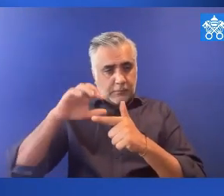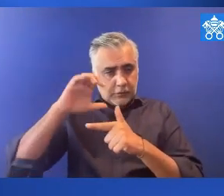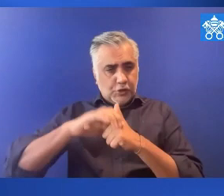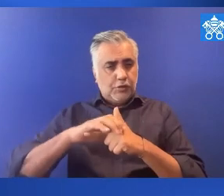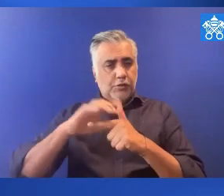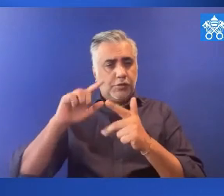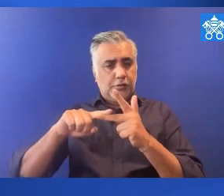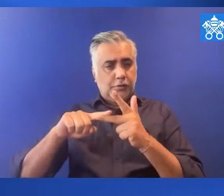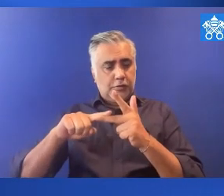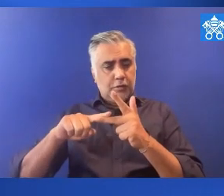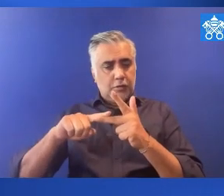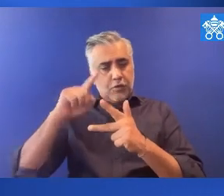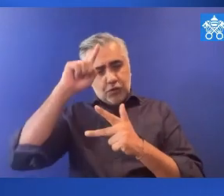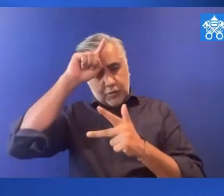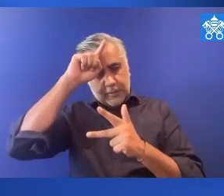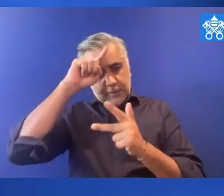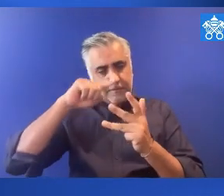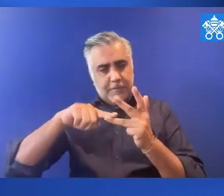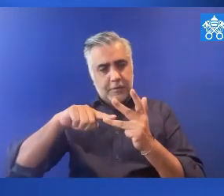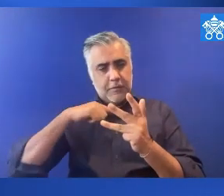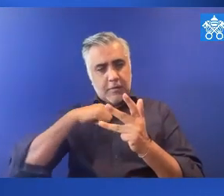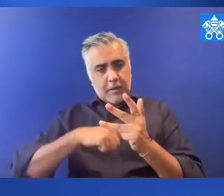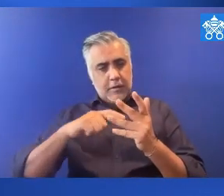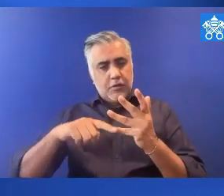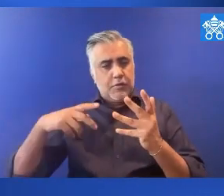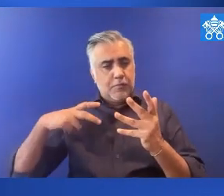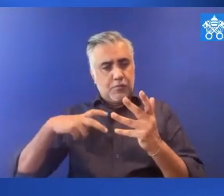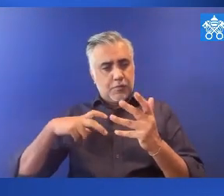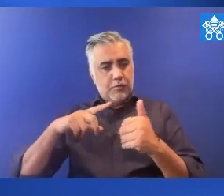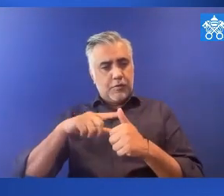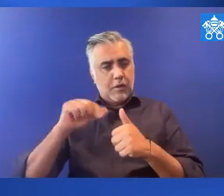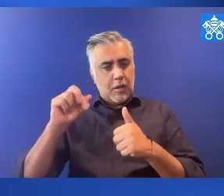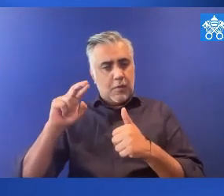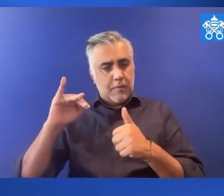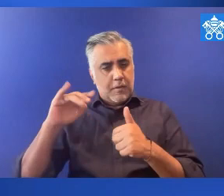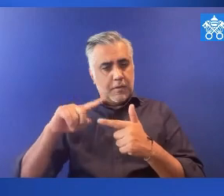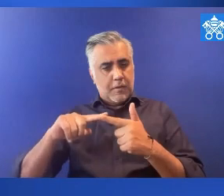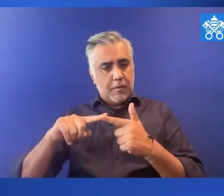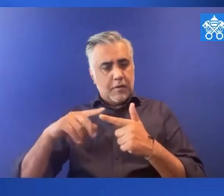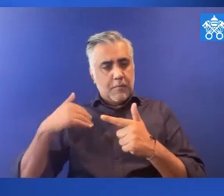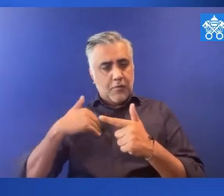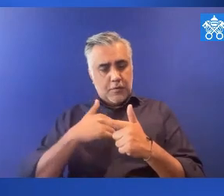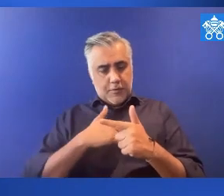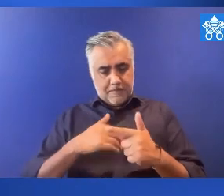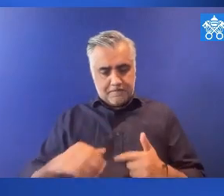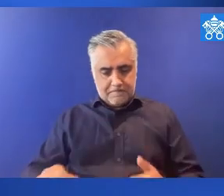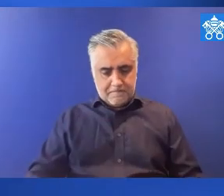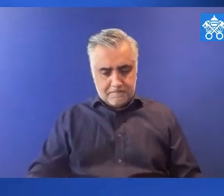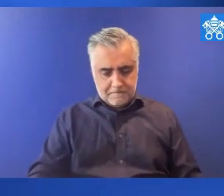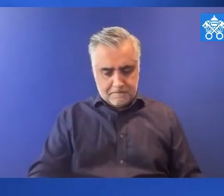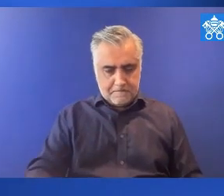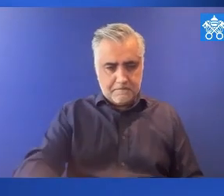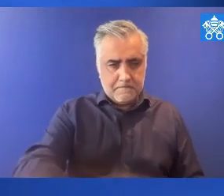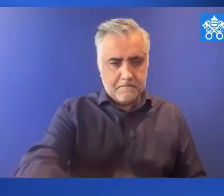in French, English, German, Spanish, Portuguese, Arabic,